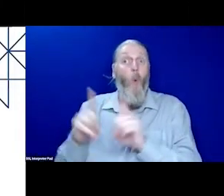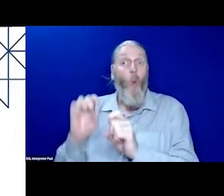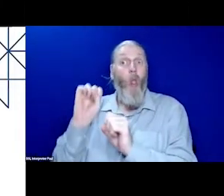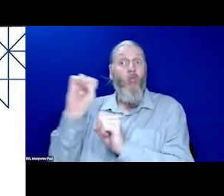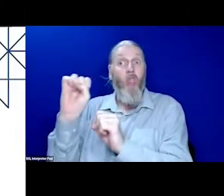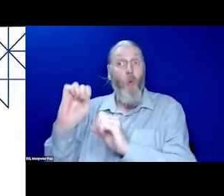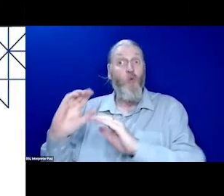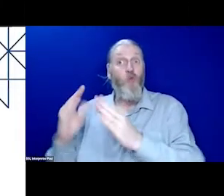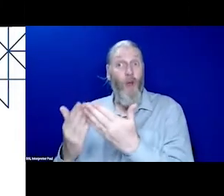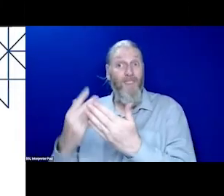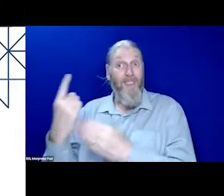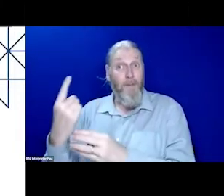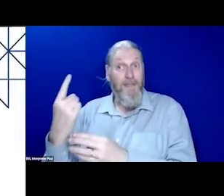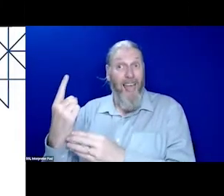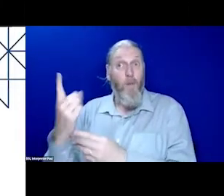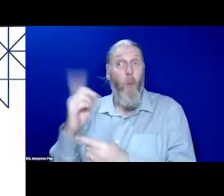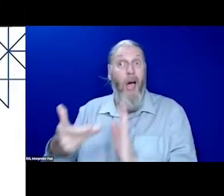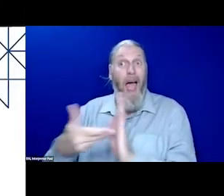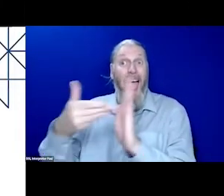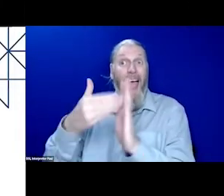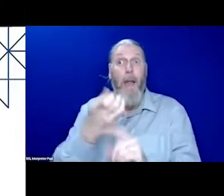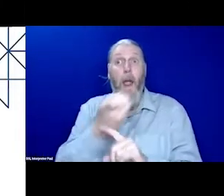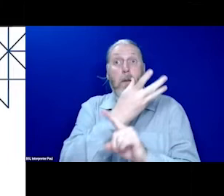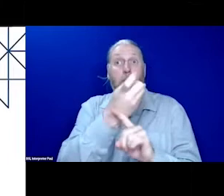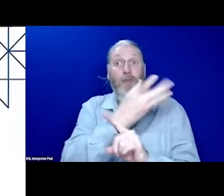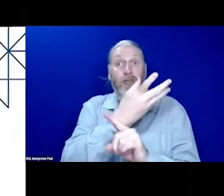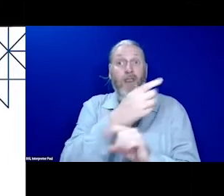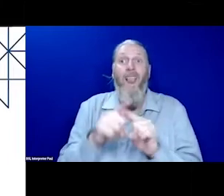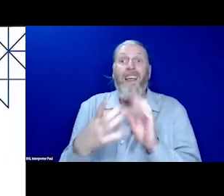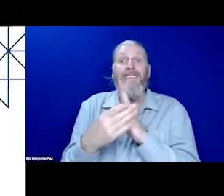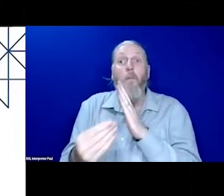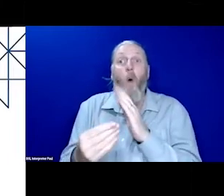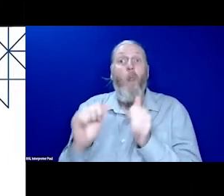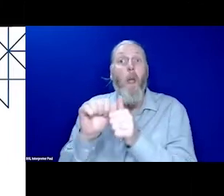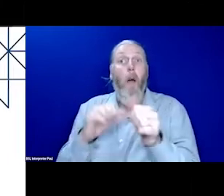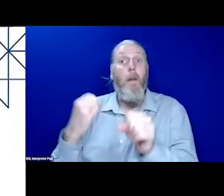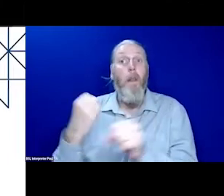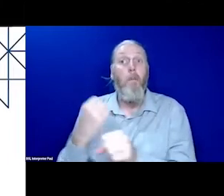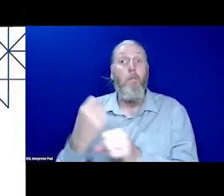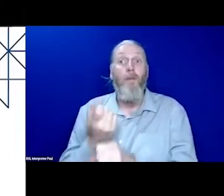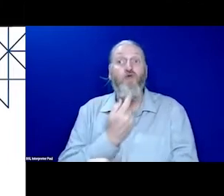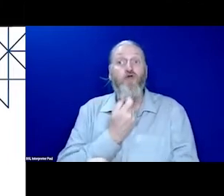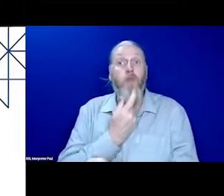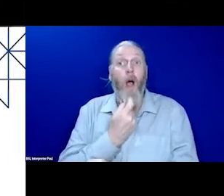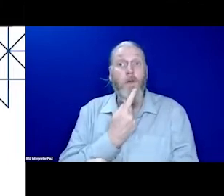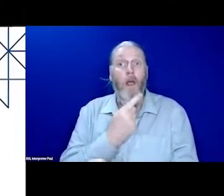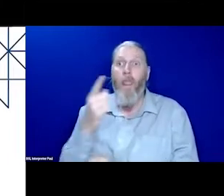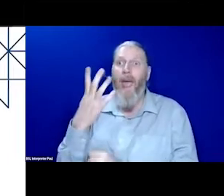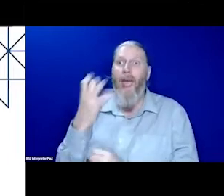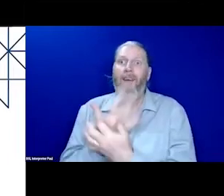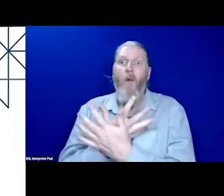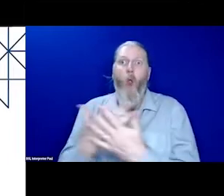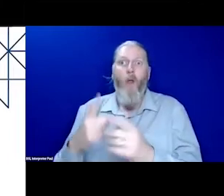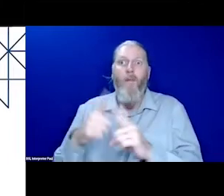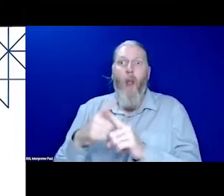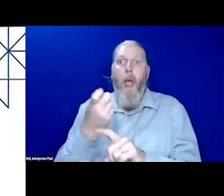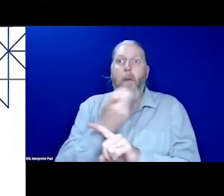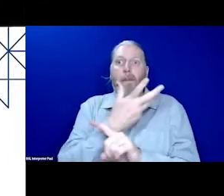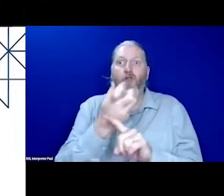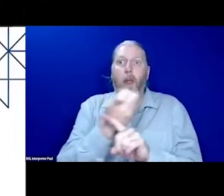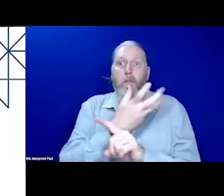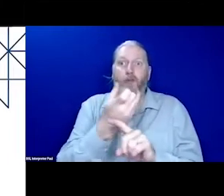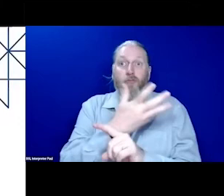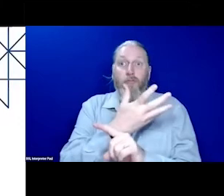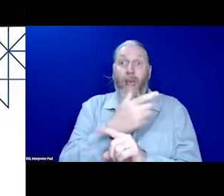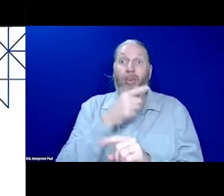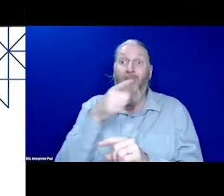example, the pharmaceutical industry making drugs is significantly more emission intensive than the automotive